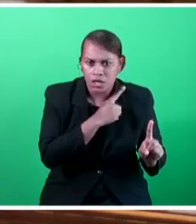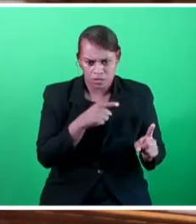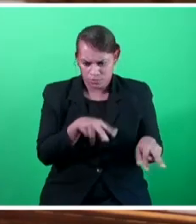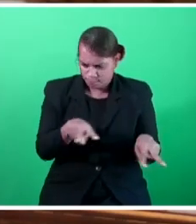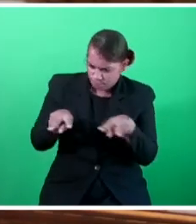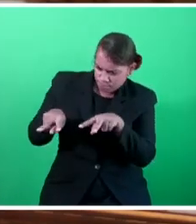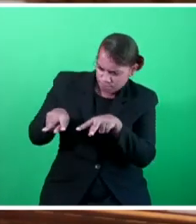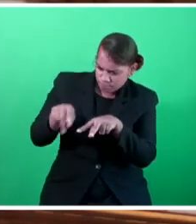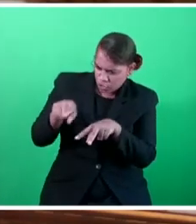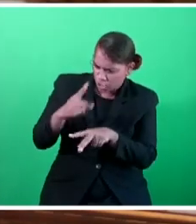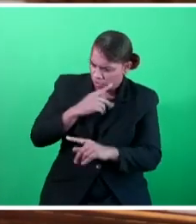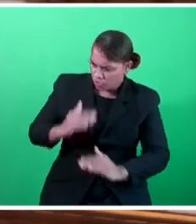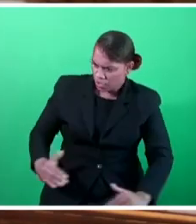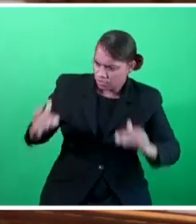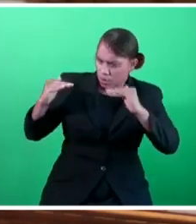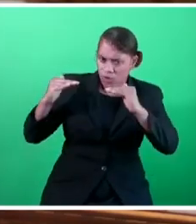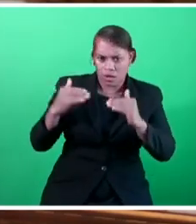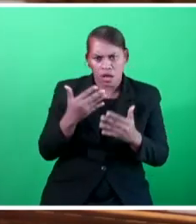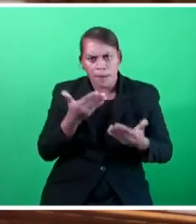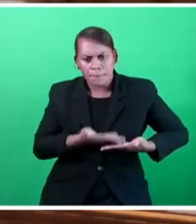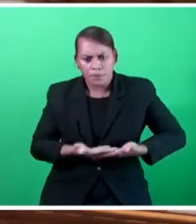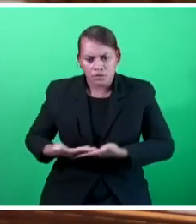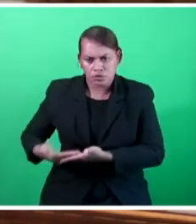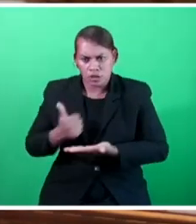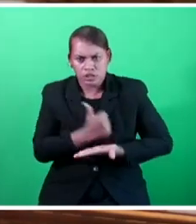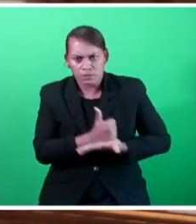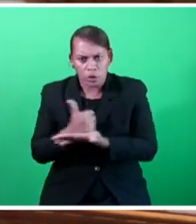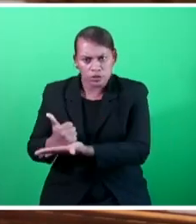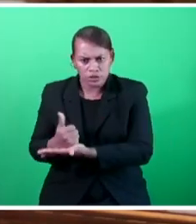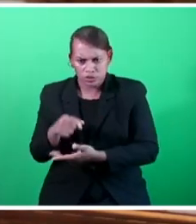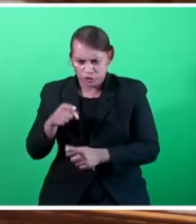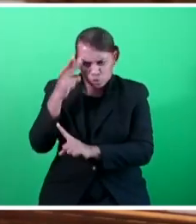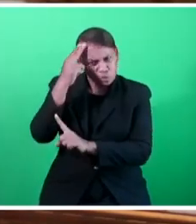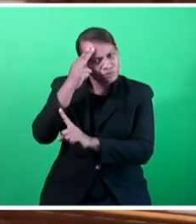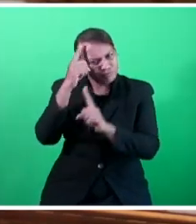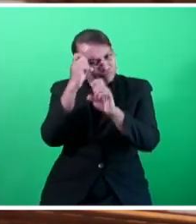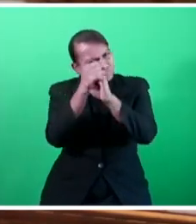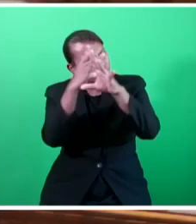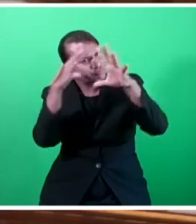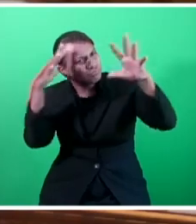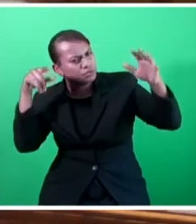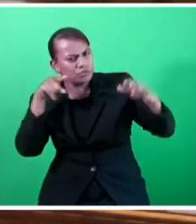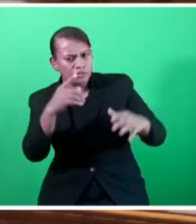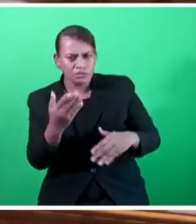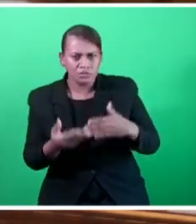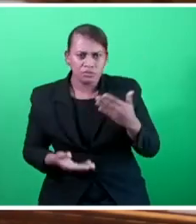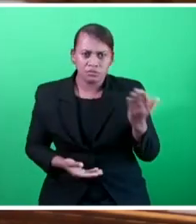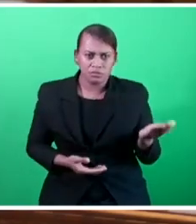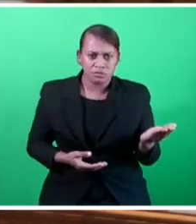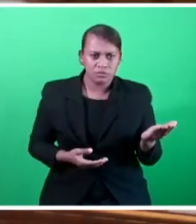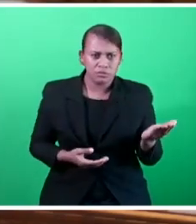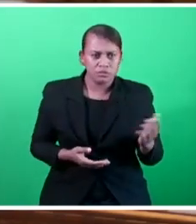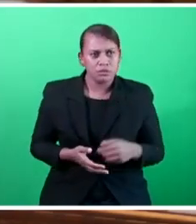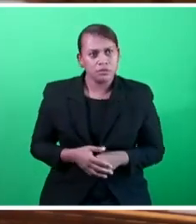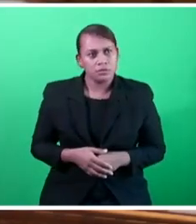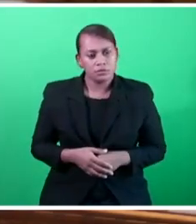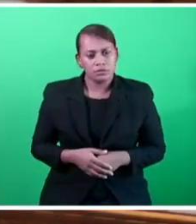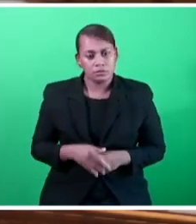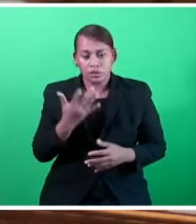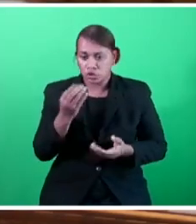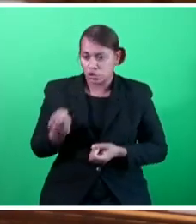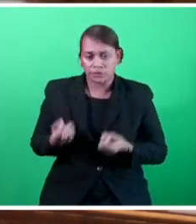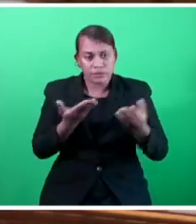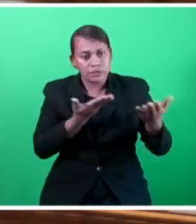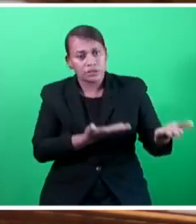their dreams. Honorable Tambuya has very articulately produced the statistics provided by the